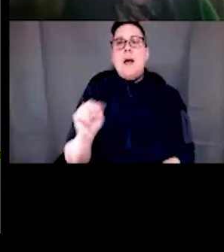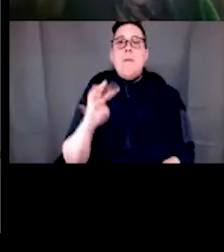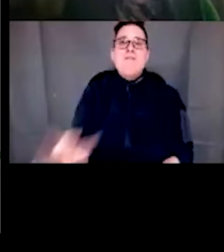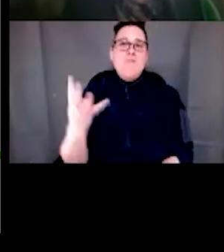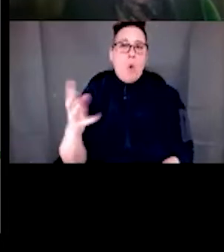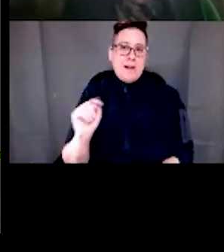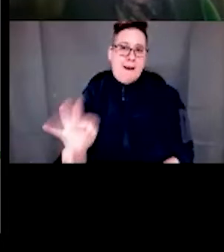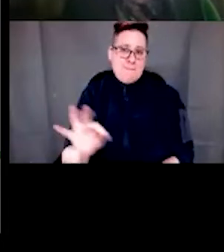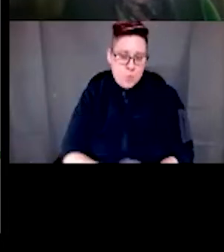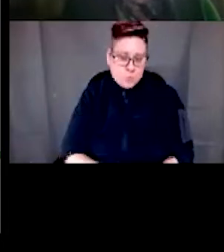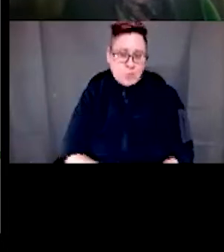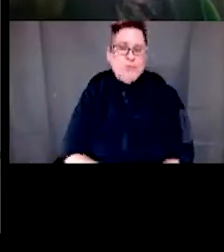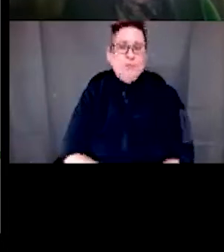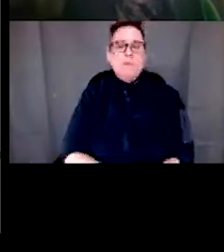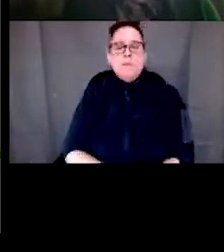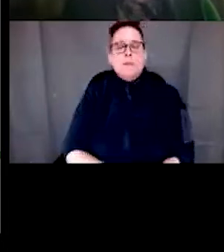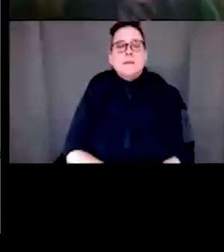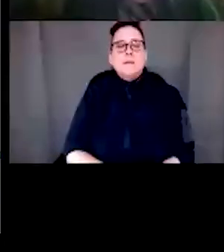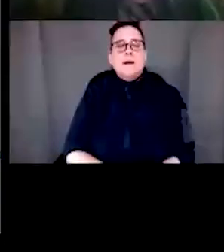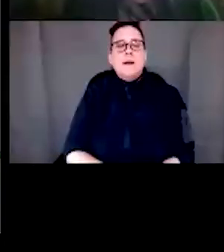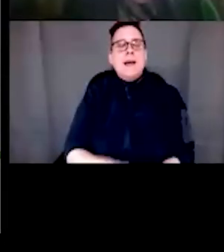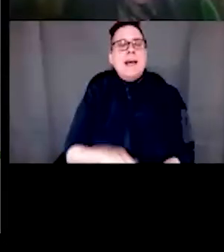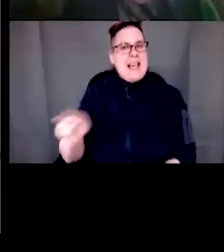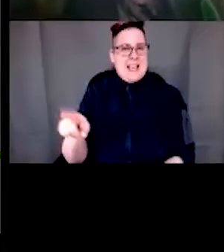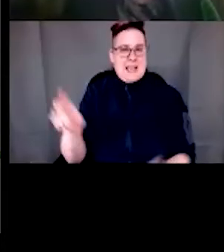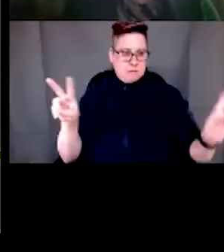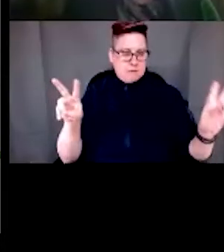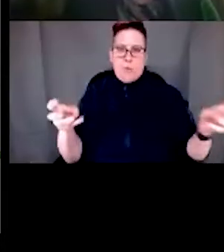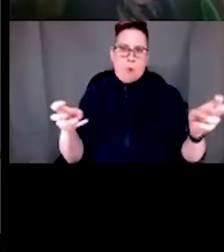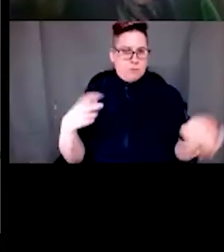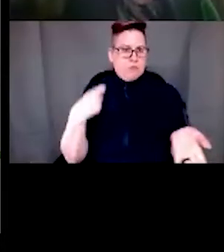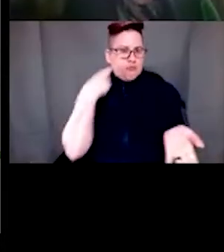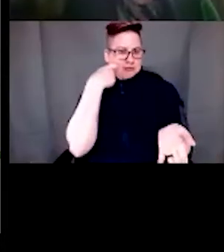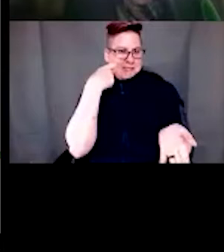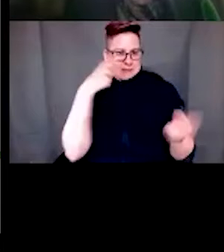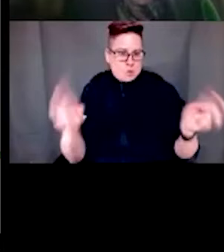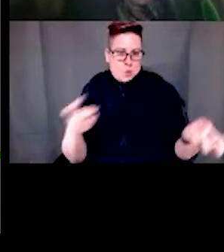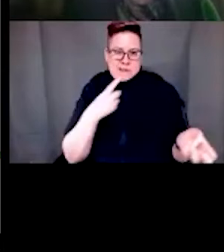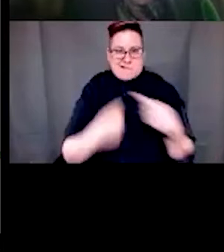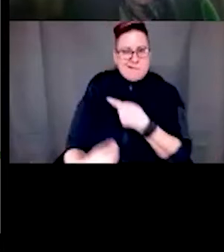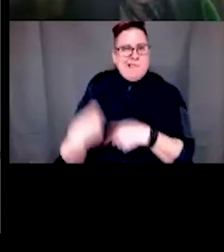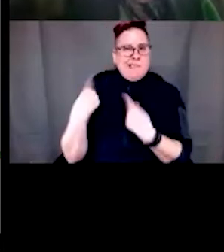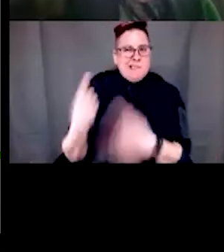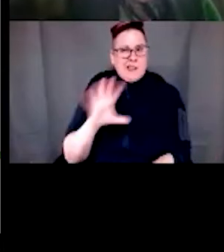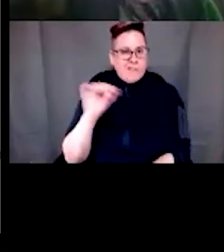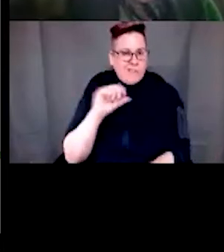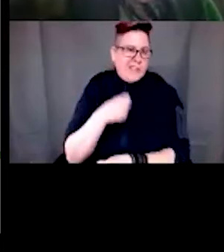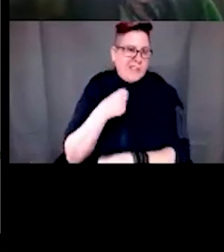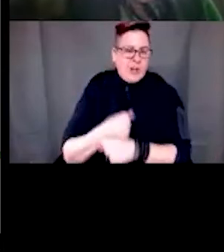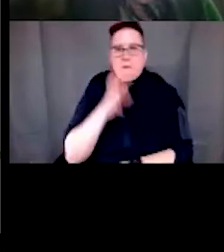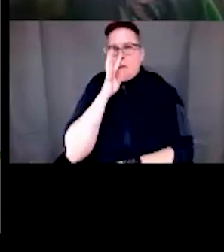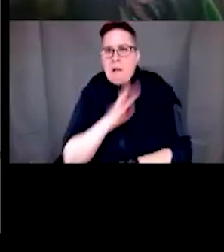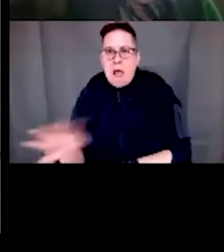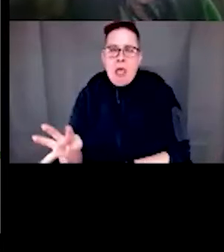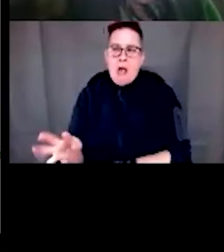force. And he is quoted quite recently as saying, the past 50 years of neglect